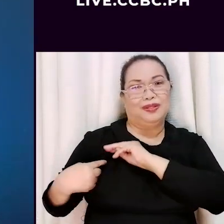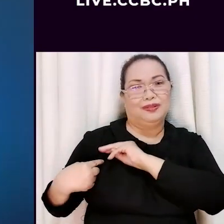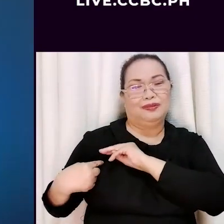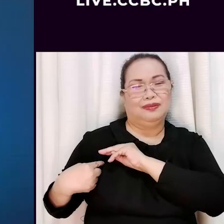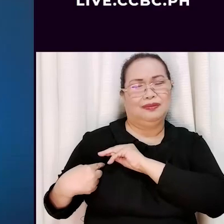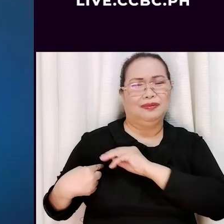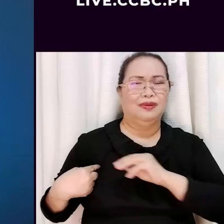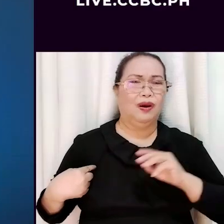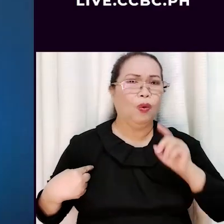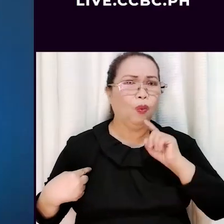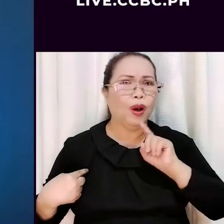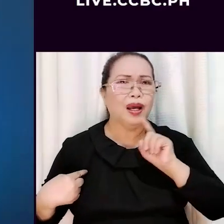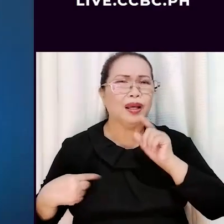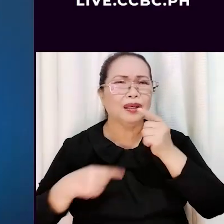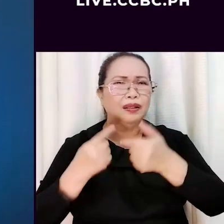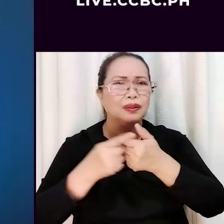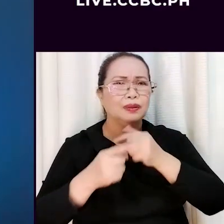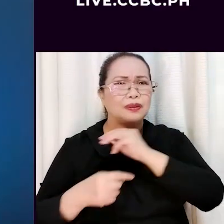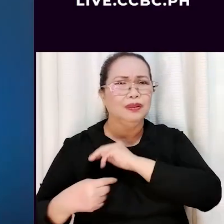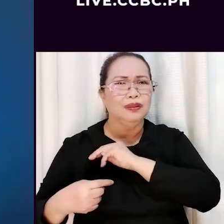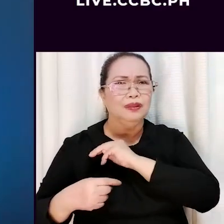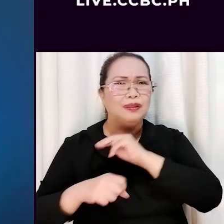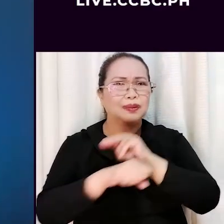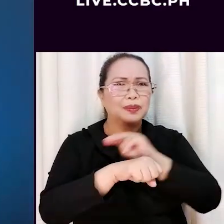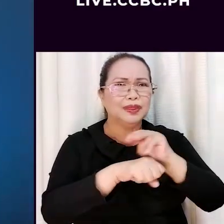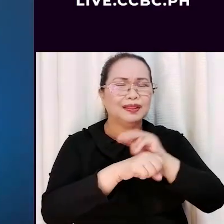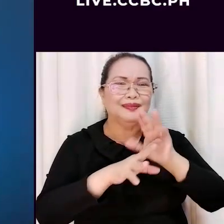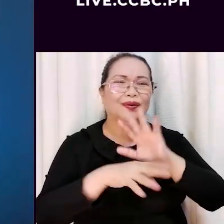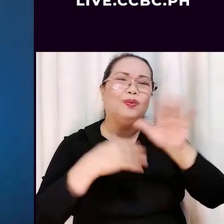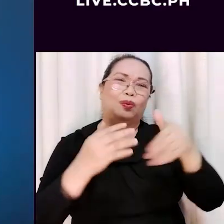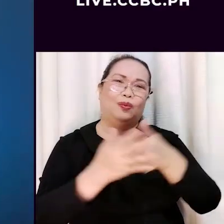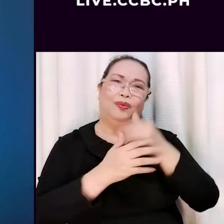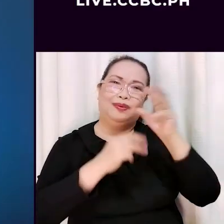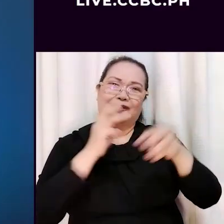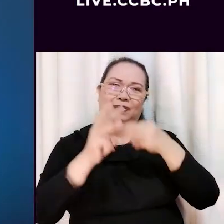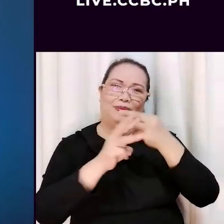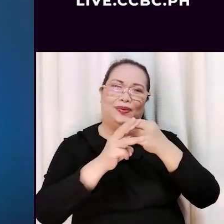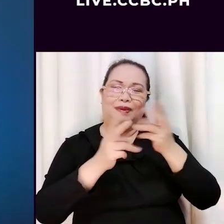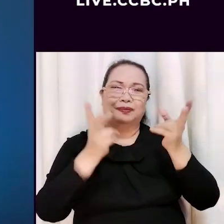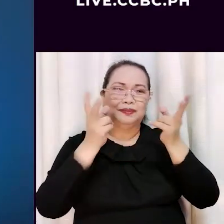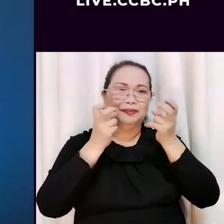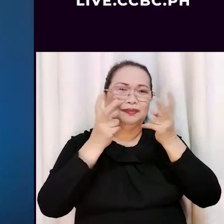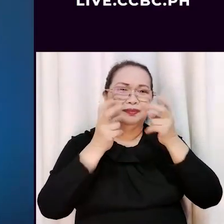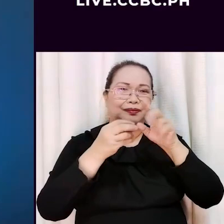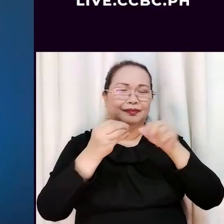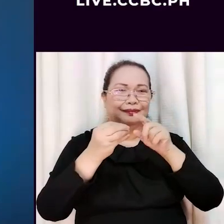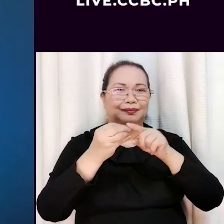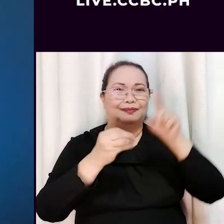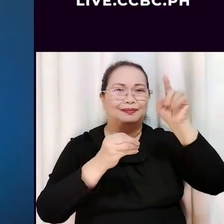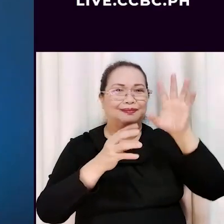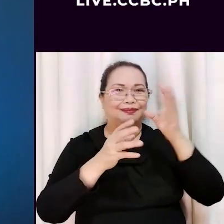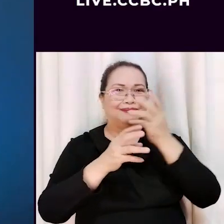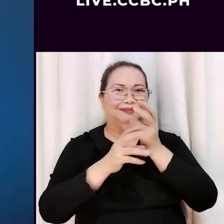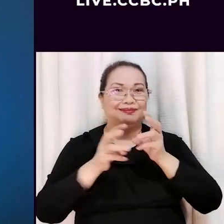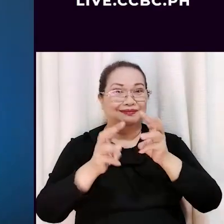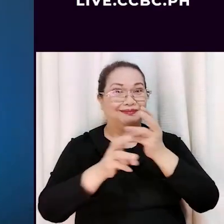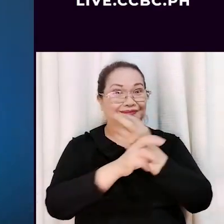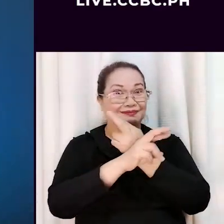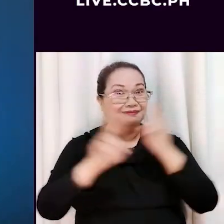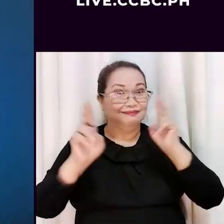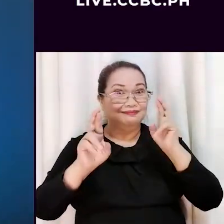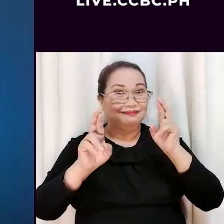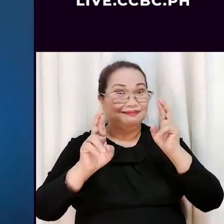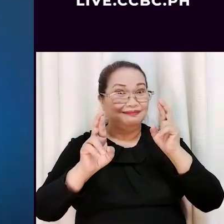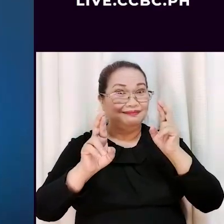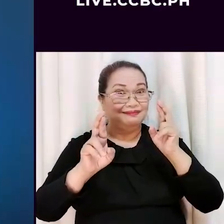Bakit global mission? The entire world heard about God's way of redemption, even